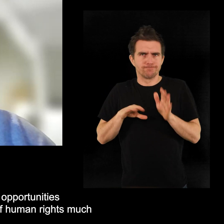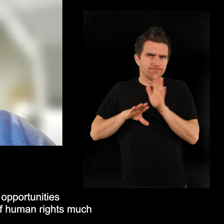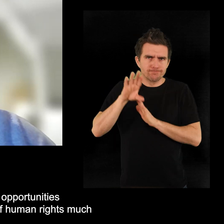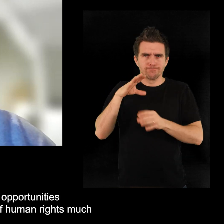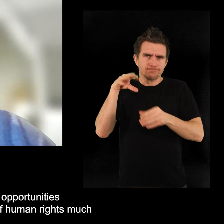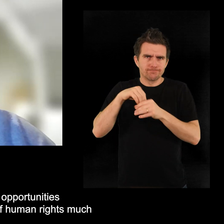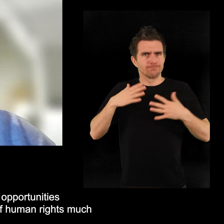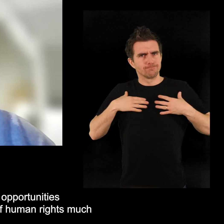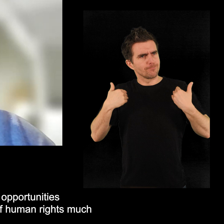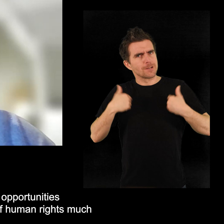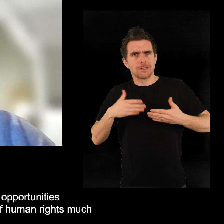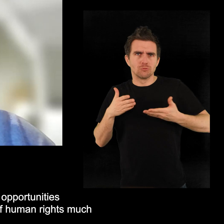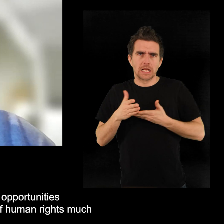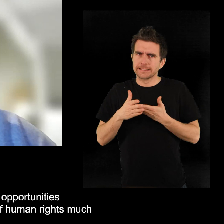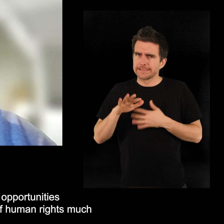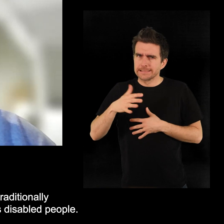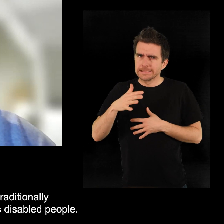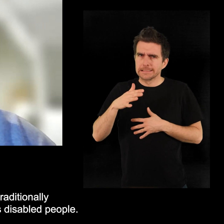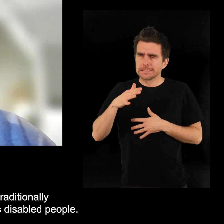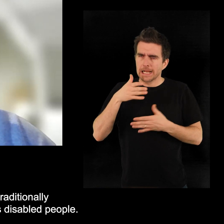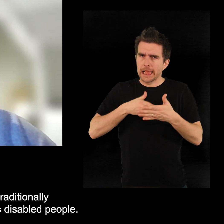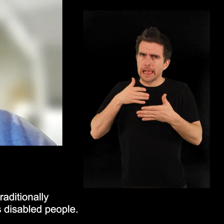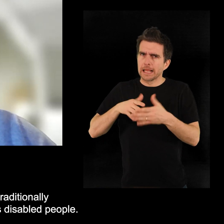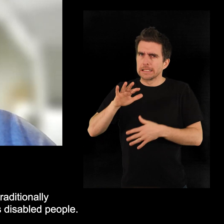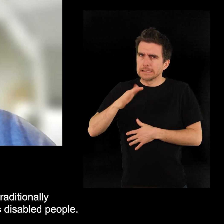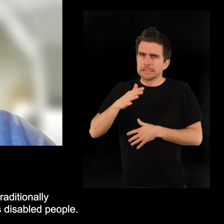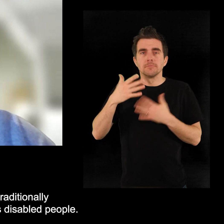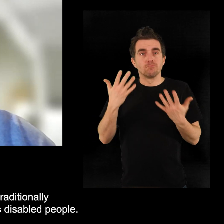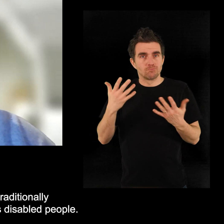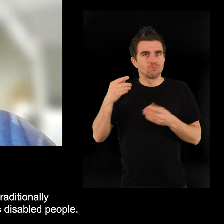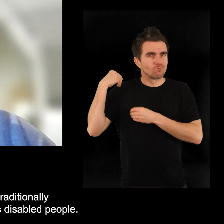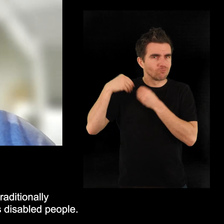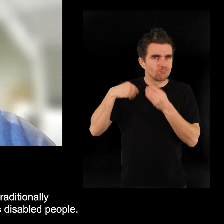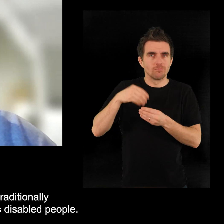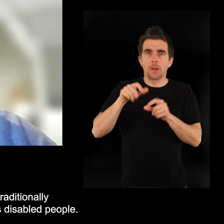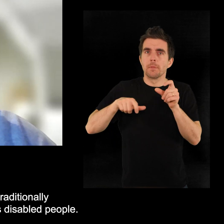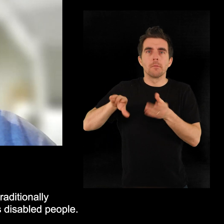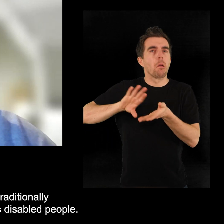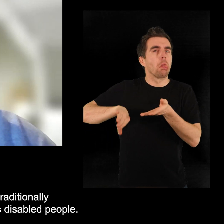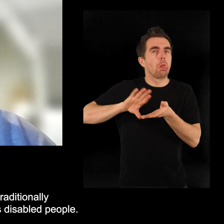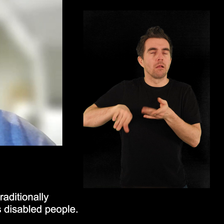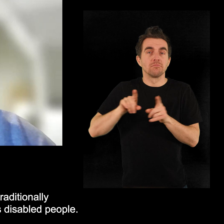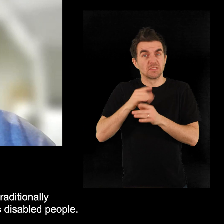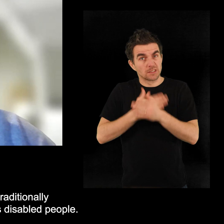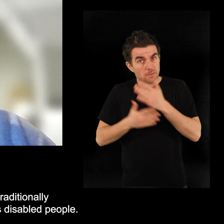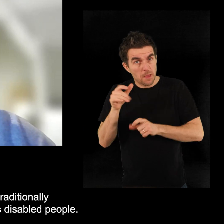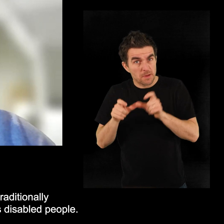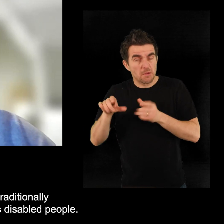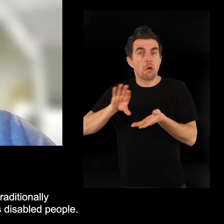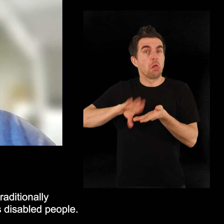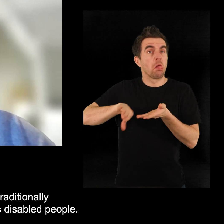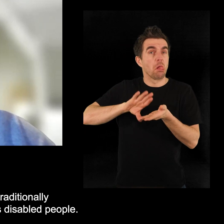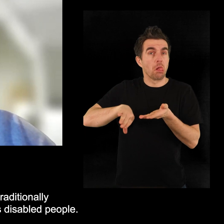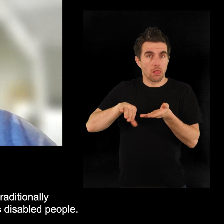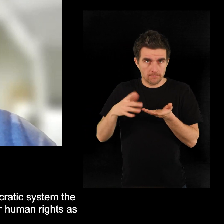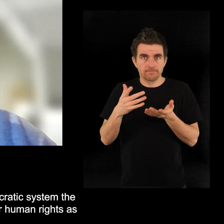both make implementation of human rights much more difficult, especially for traditionally marginalized groups such as disabled